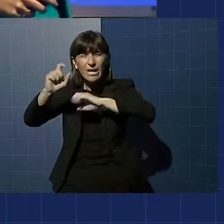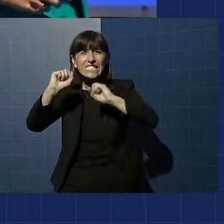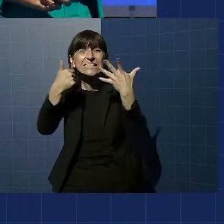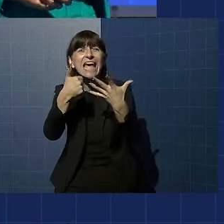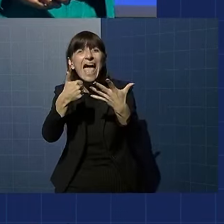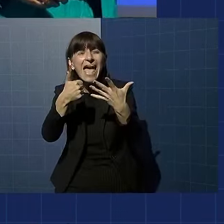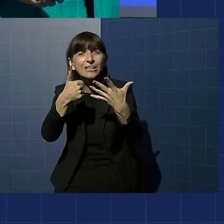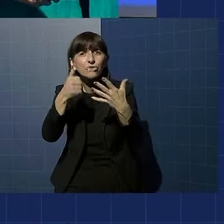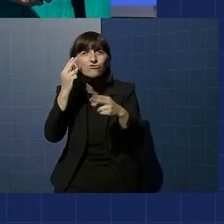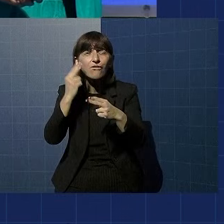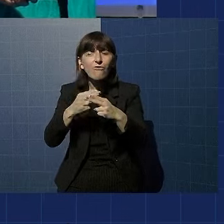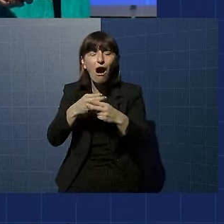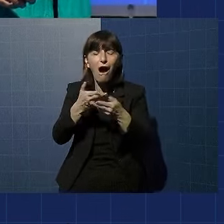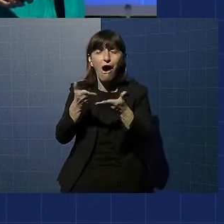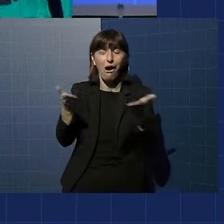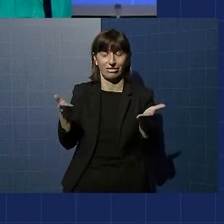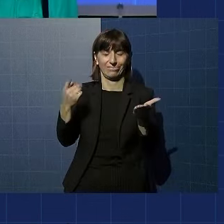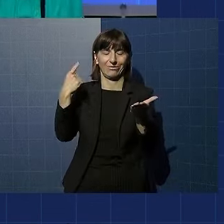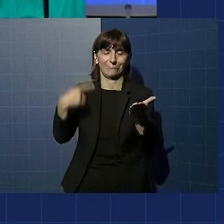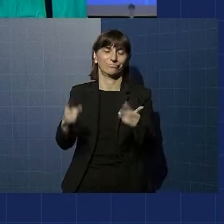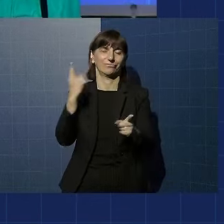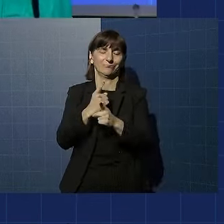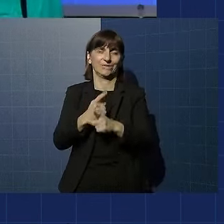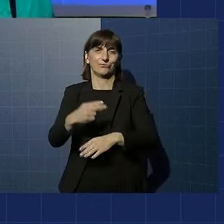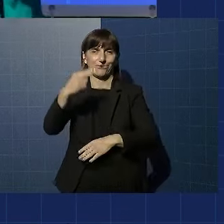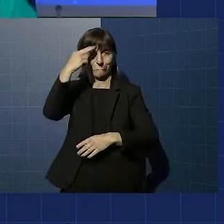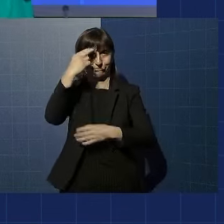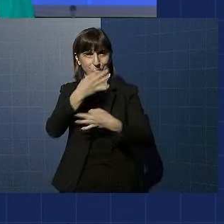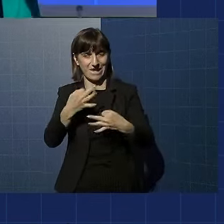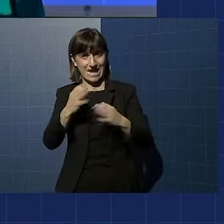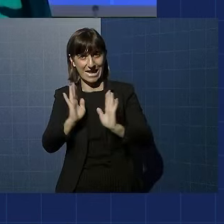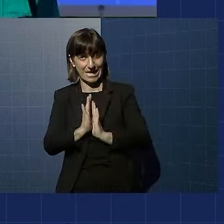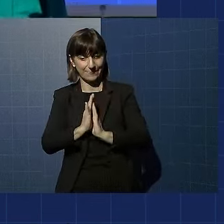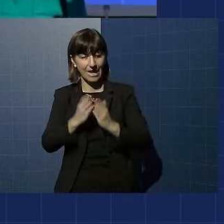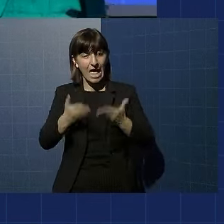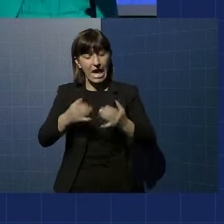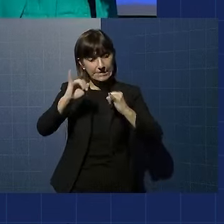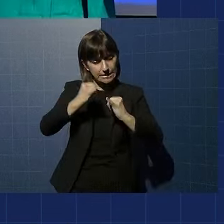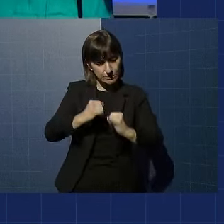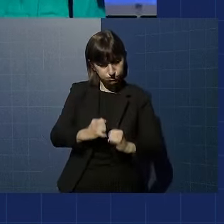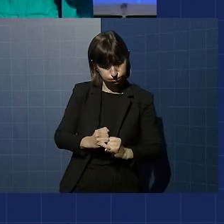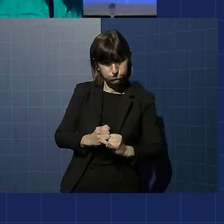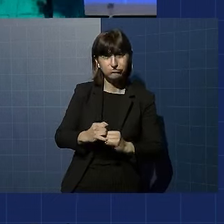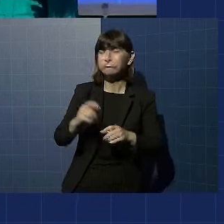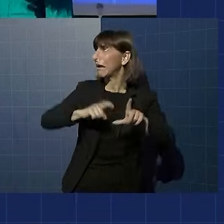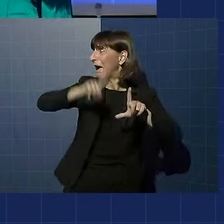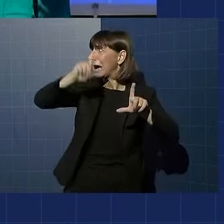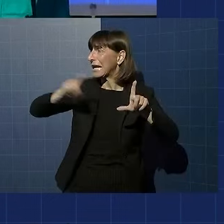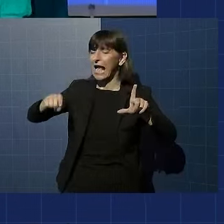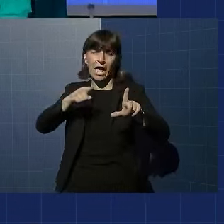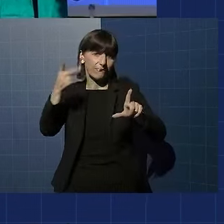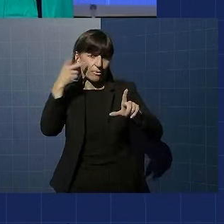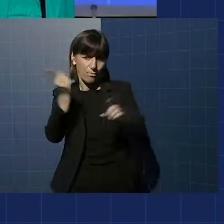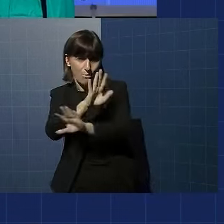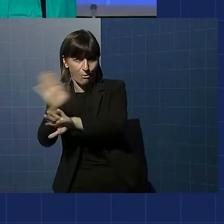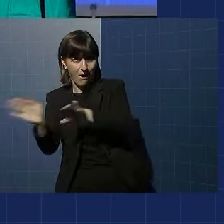detail on some of them. Please ignore the graph, it's very complicated. Just look at the colors of the lines. And what I want to just